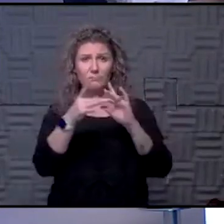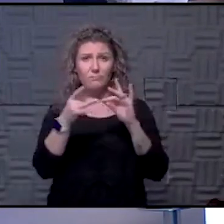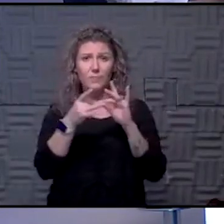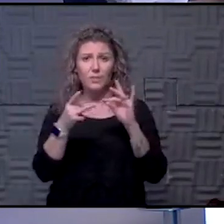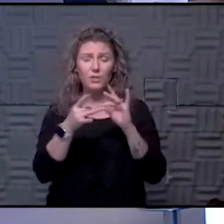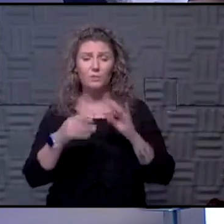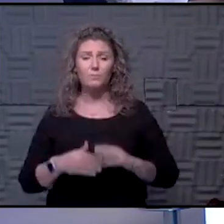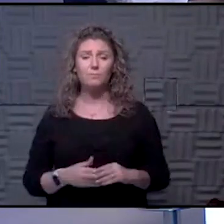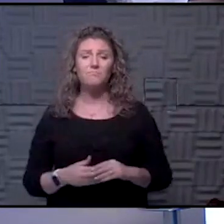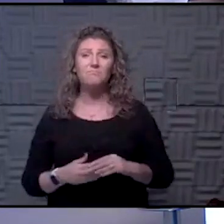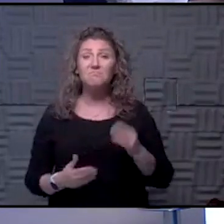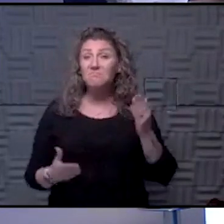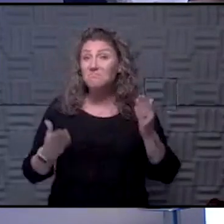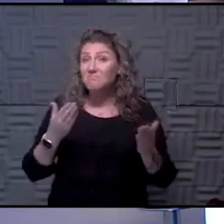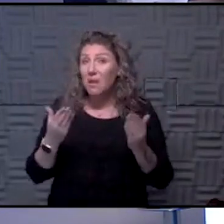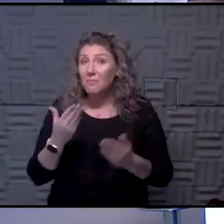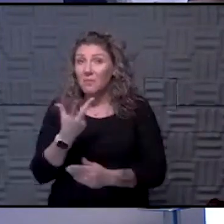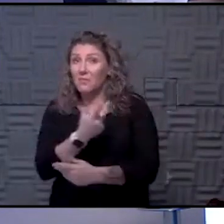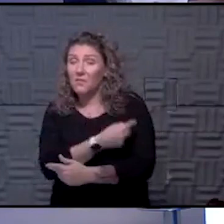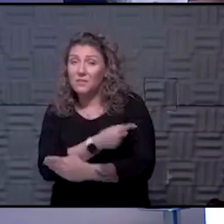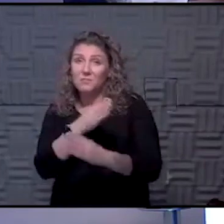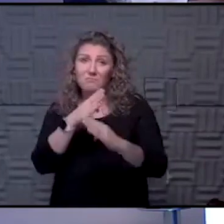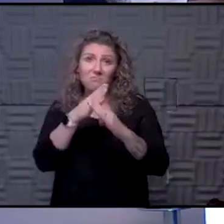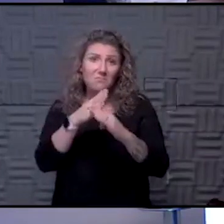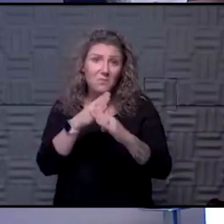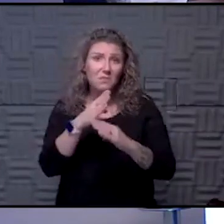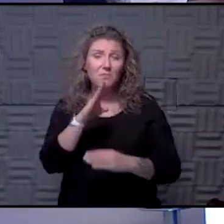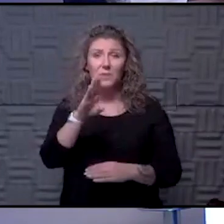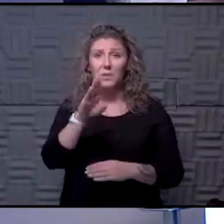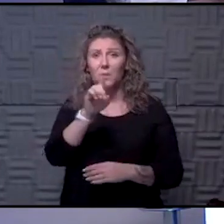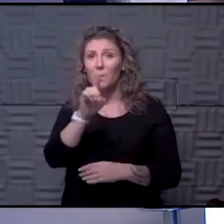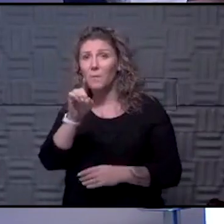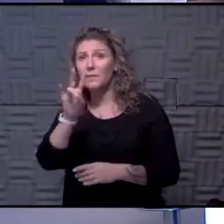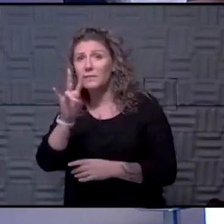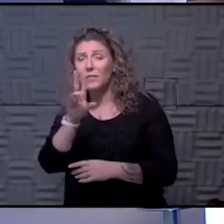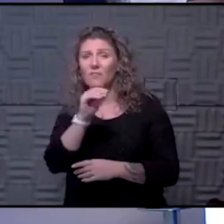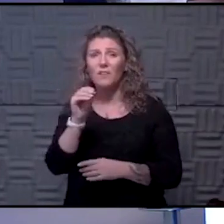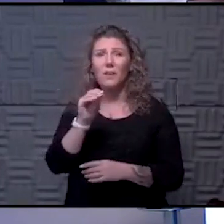that maybe the vaccines are protective against B117 and